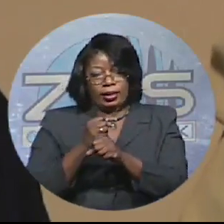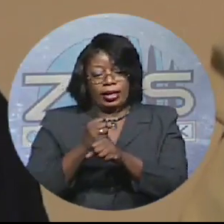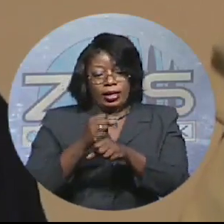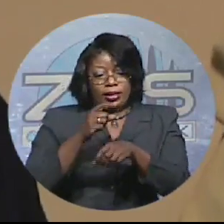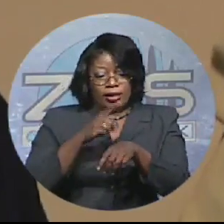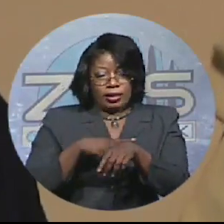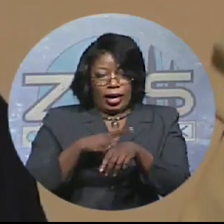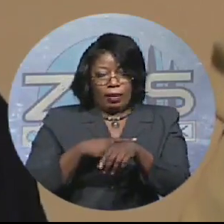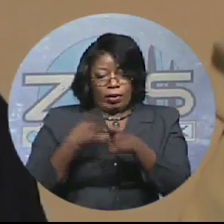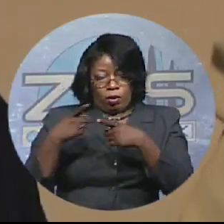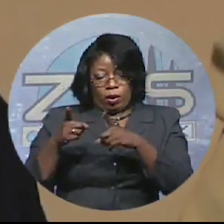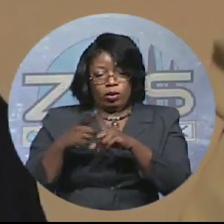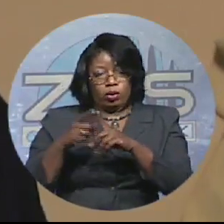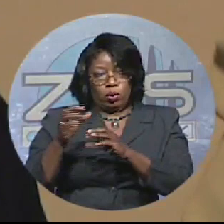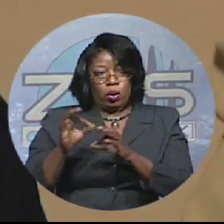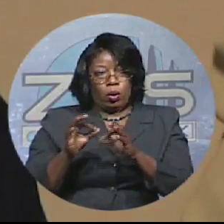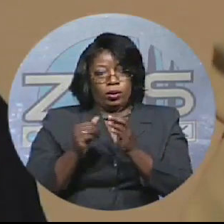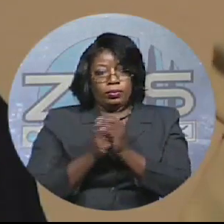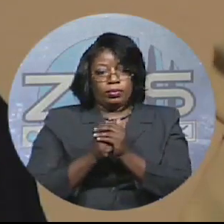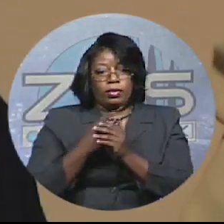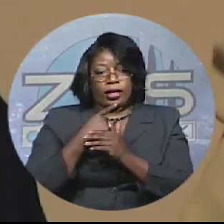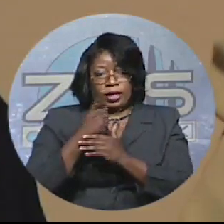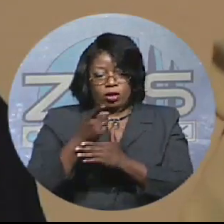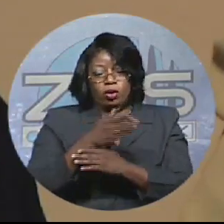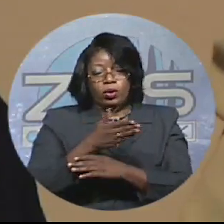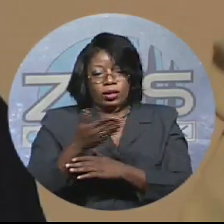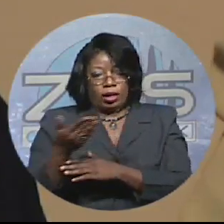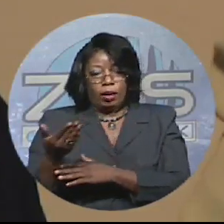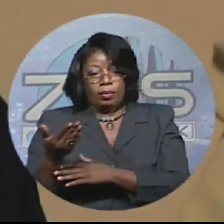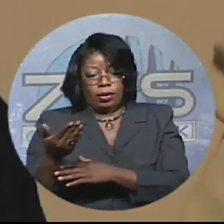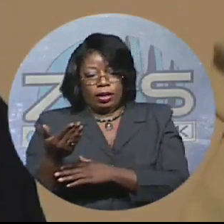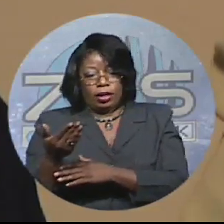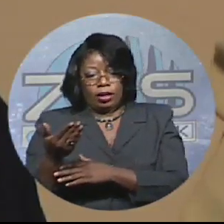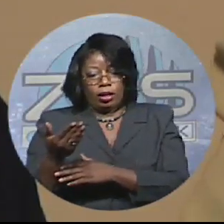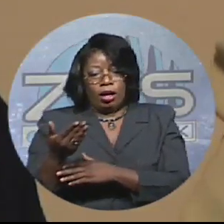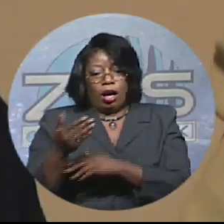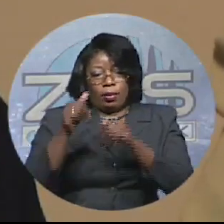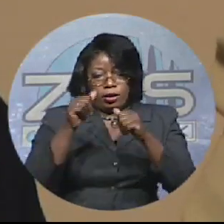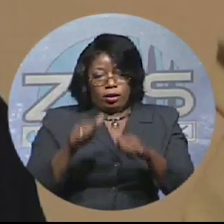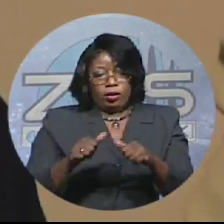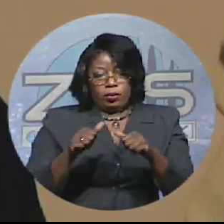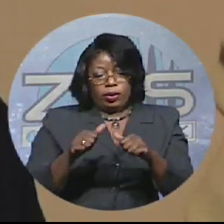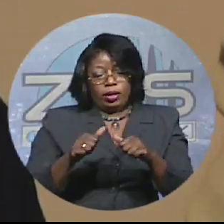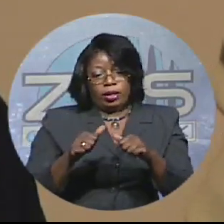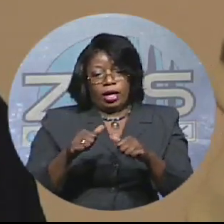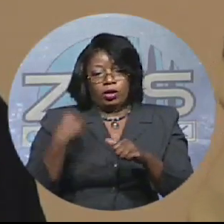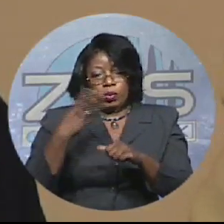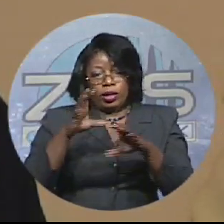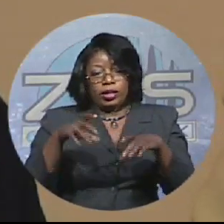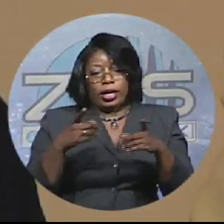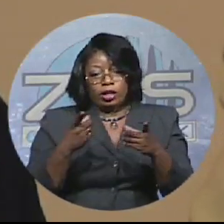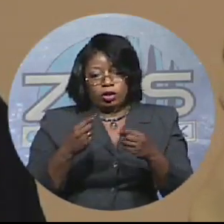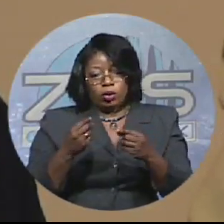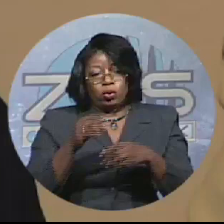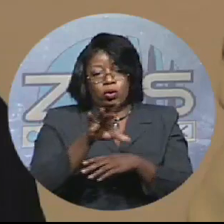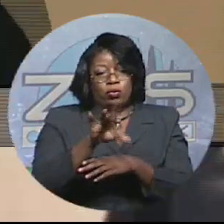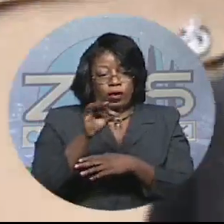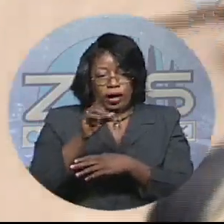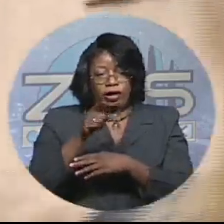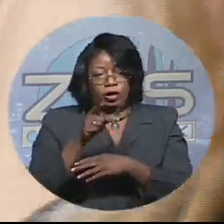that they went to court. And that should tell you something about the ability we have to, in fact, track you.